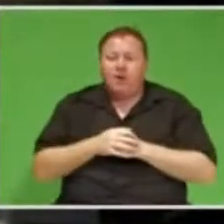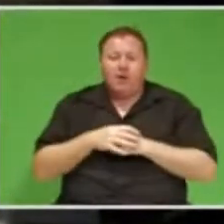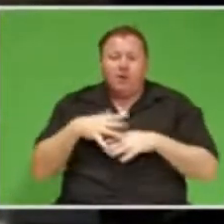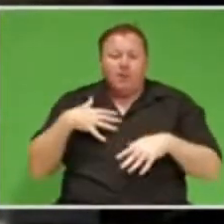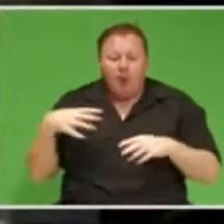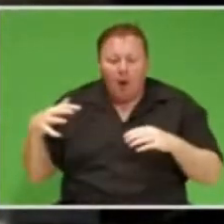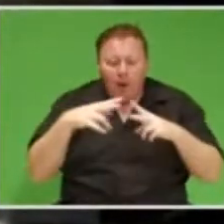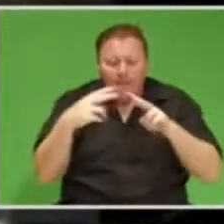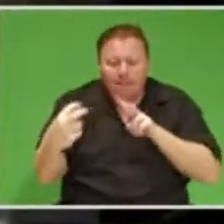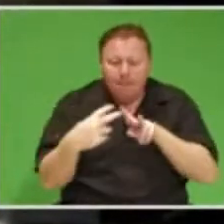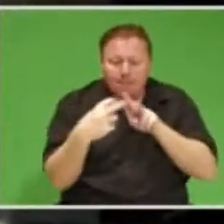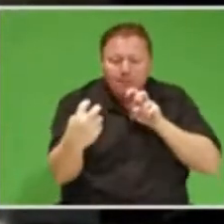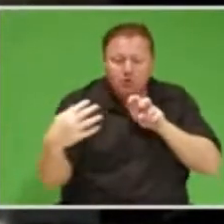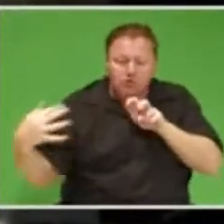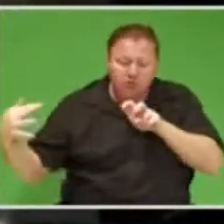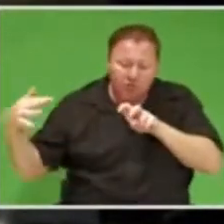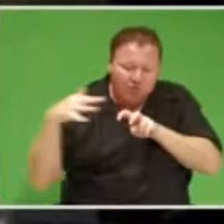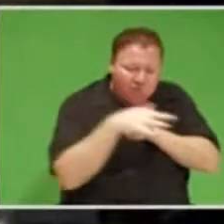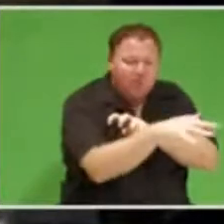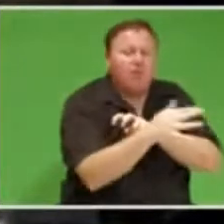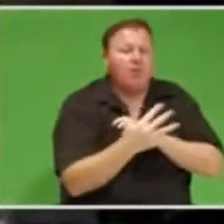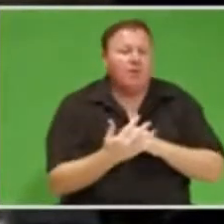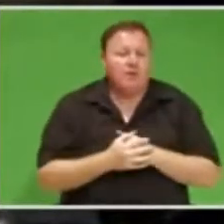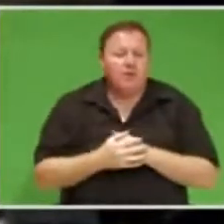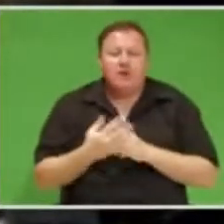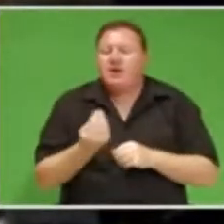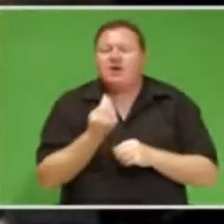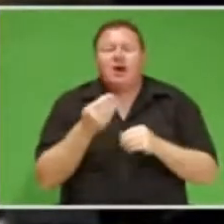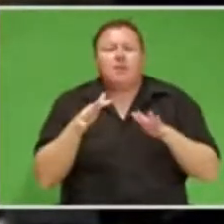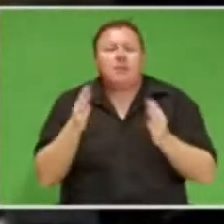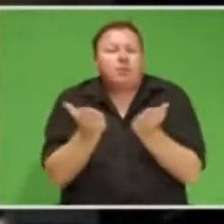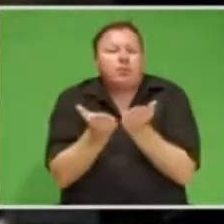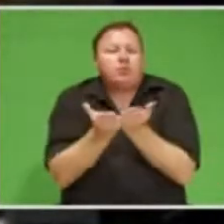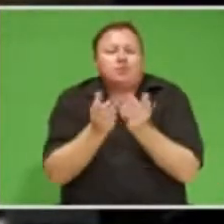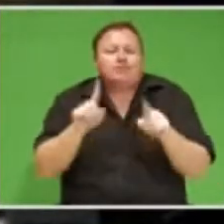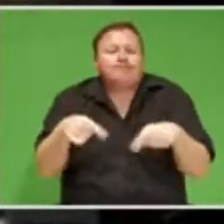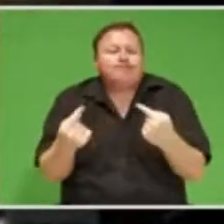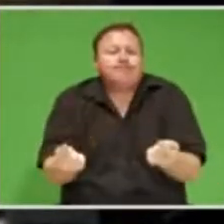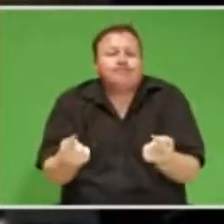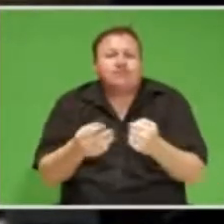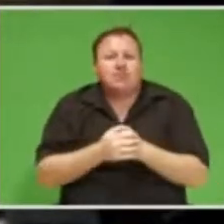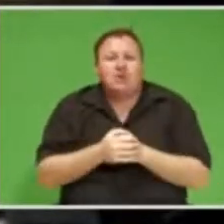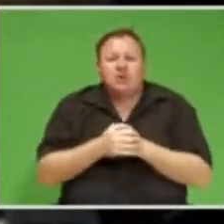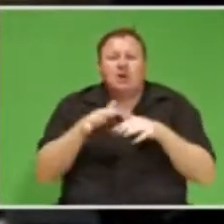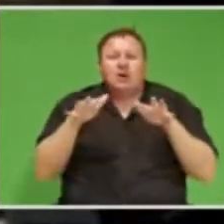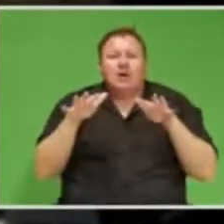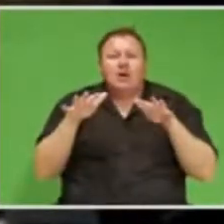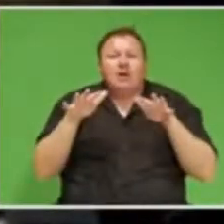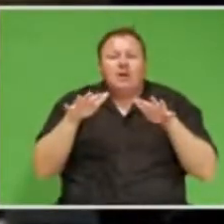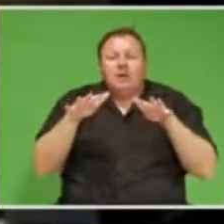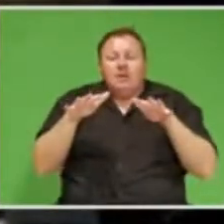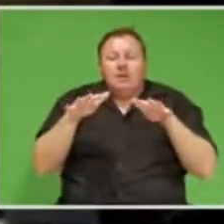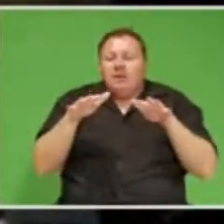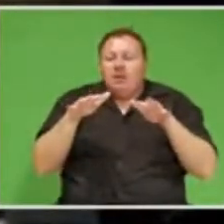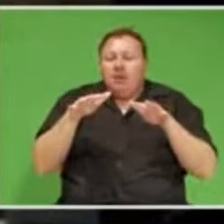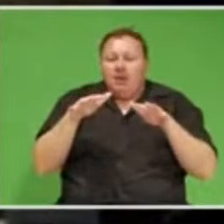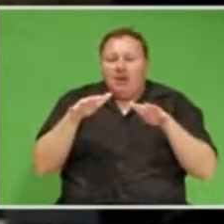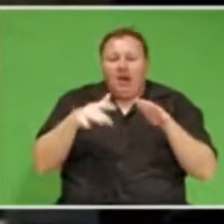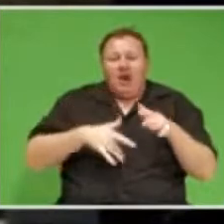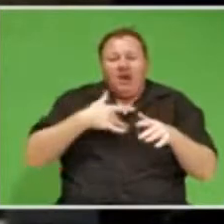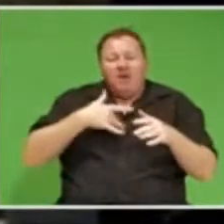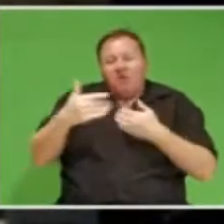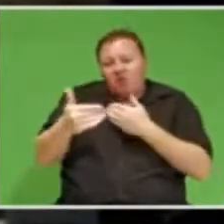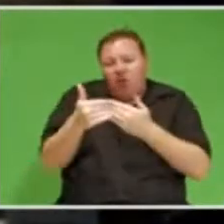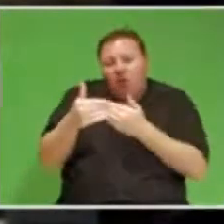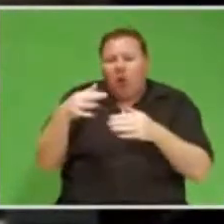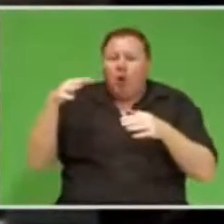bridges, the rivers rather, and young people cannot go to schools, and the residents around those rivers are not able